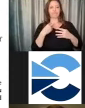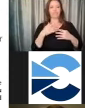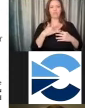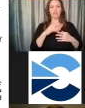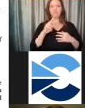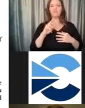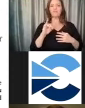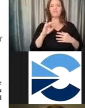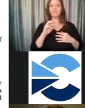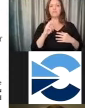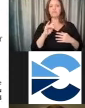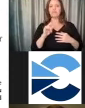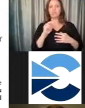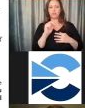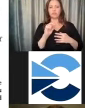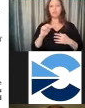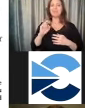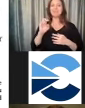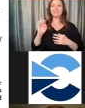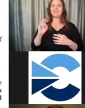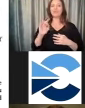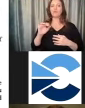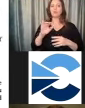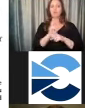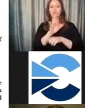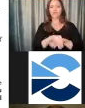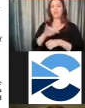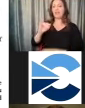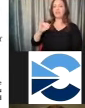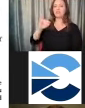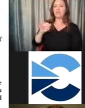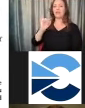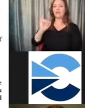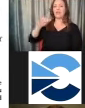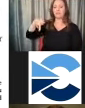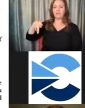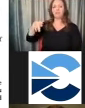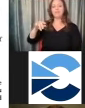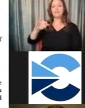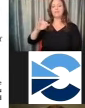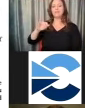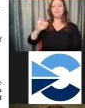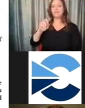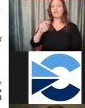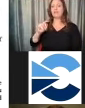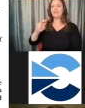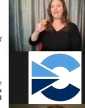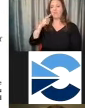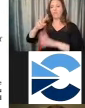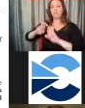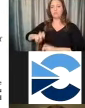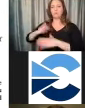examine perpetration. And the JIPV, the Jelinek Inventory for Assessing Partner